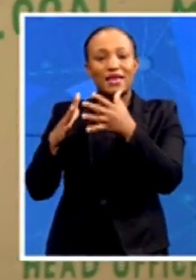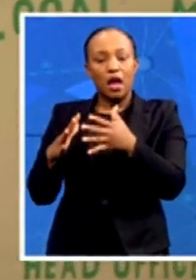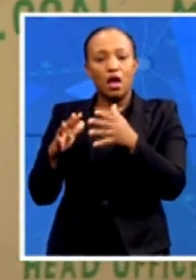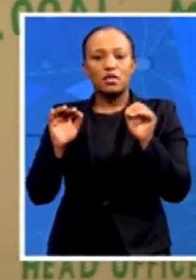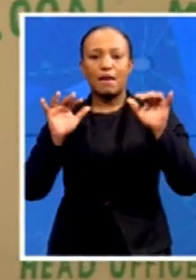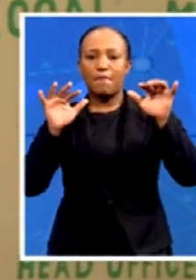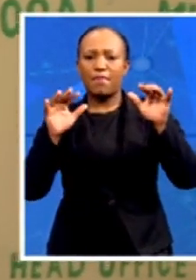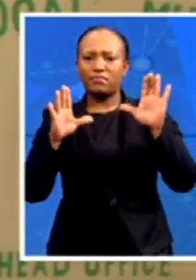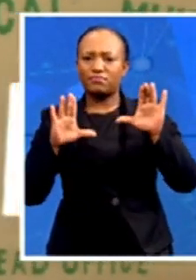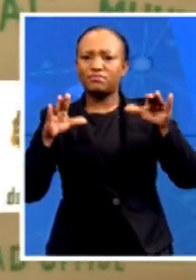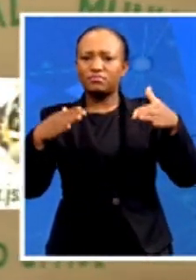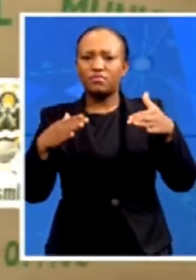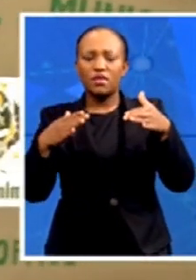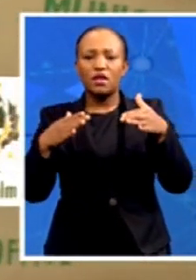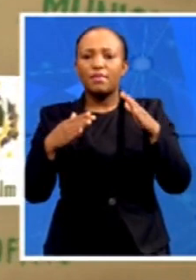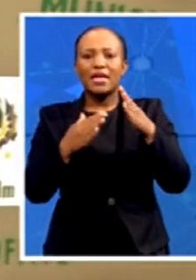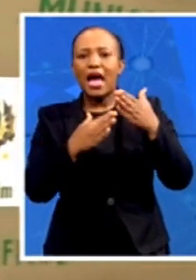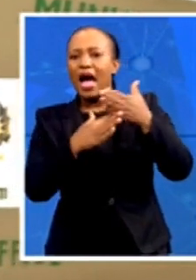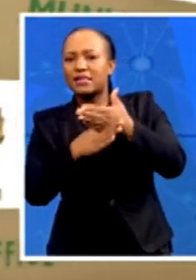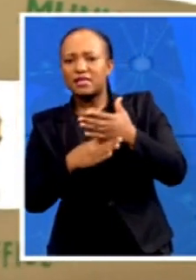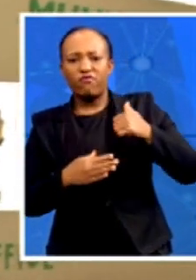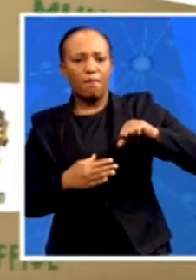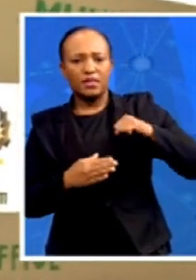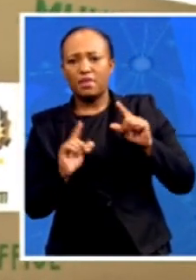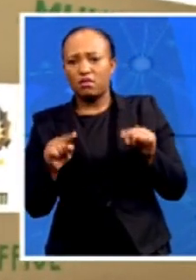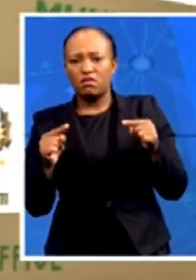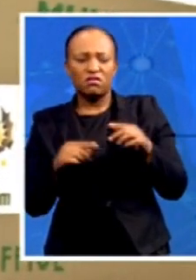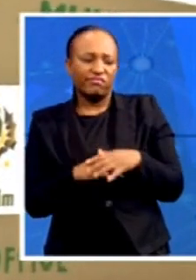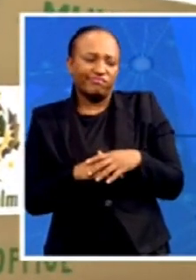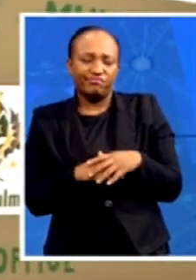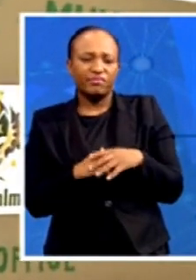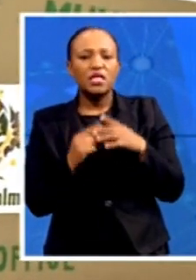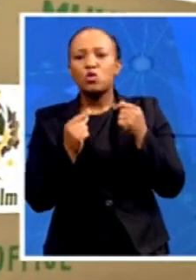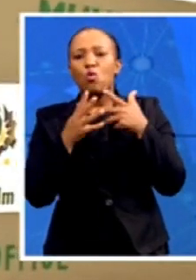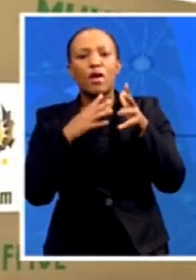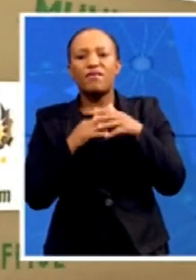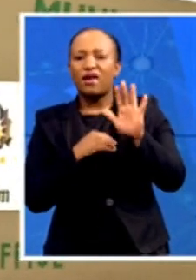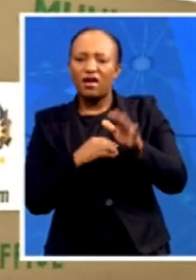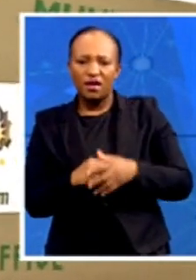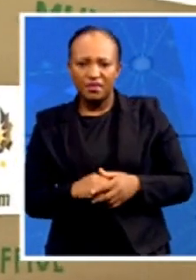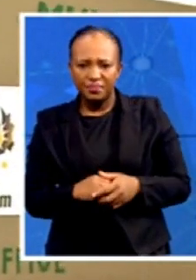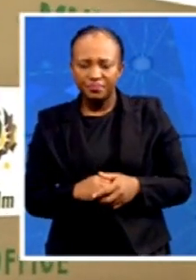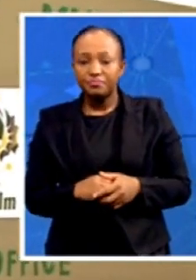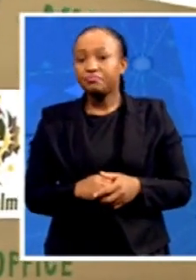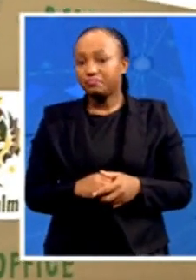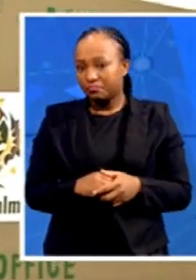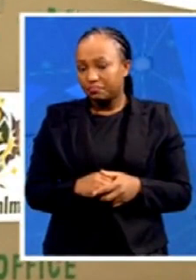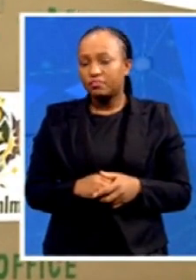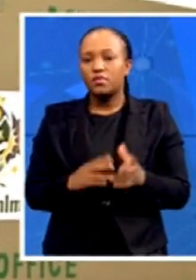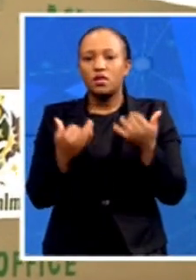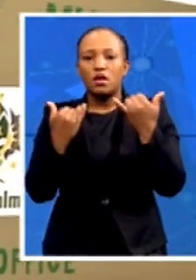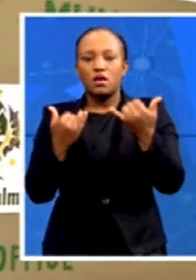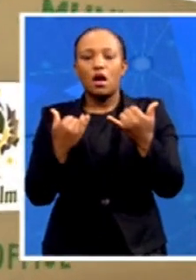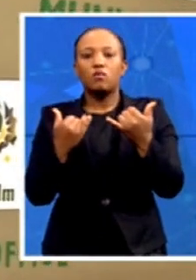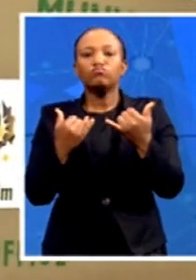this municipality, so they do as they like. So unfortunately enough, we don't have even truck tankers that can deliver this